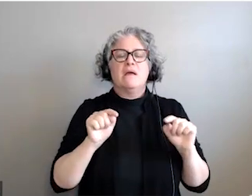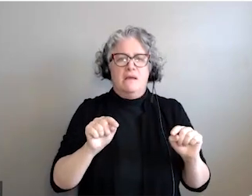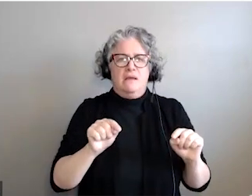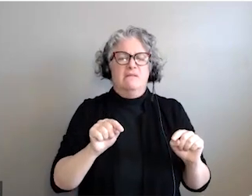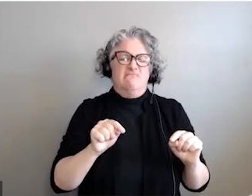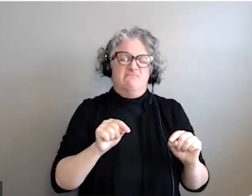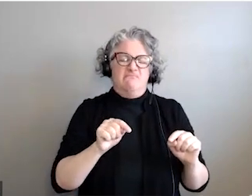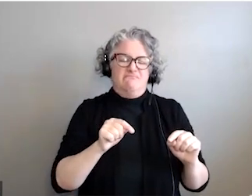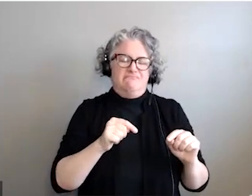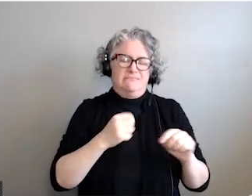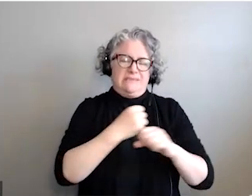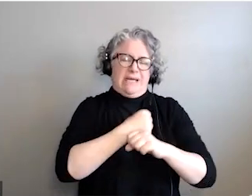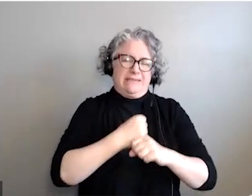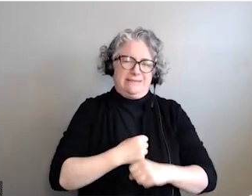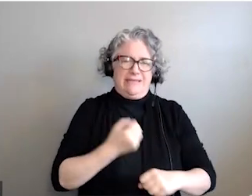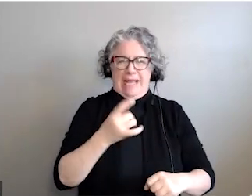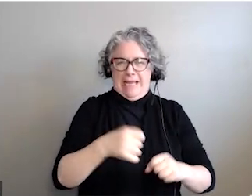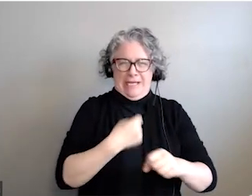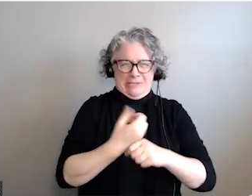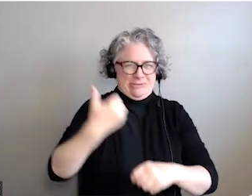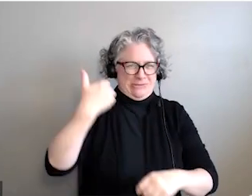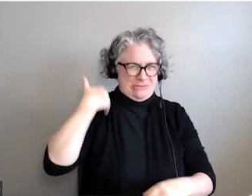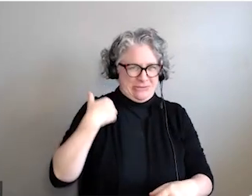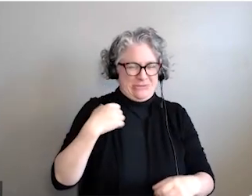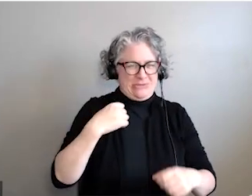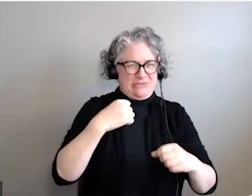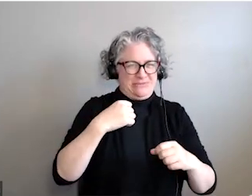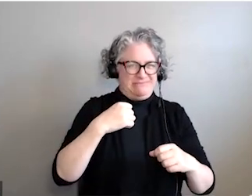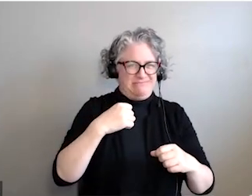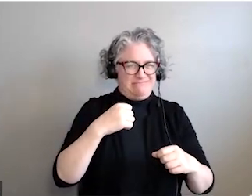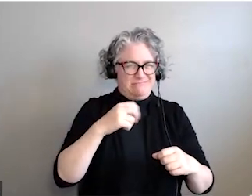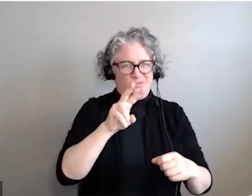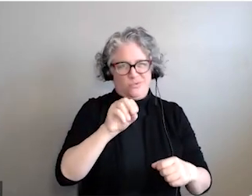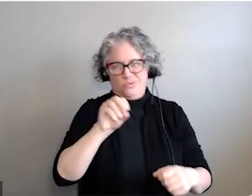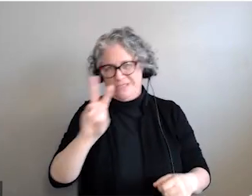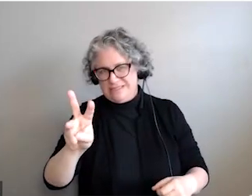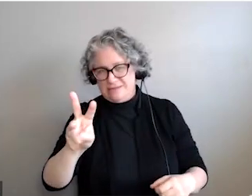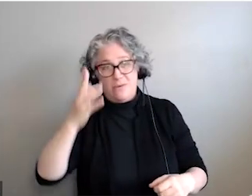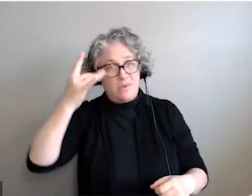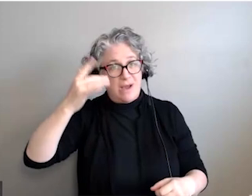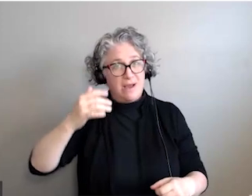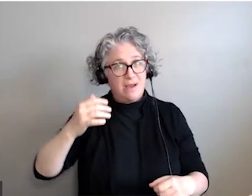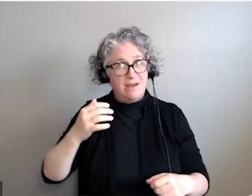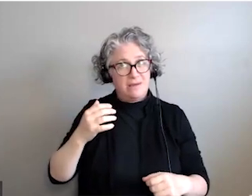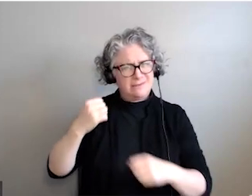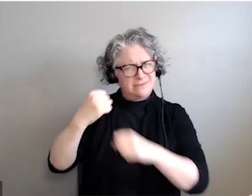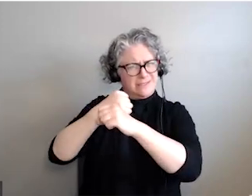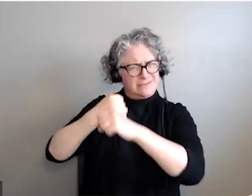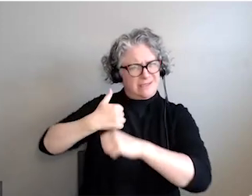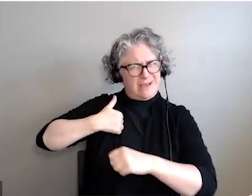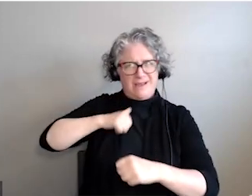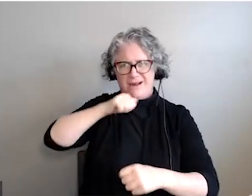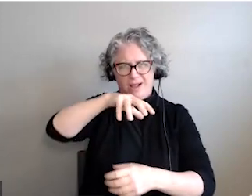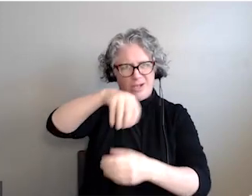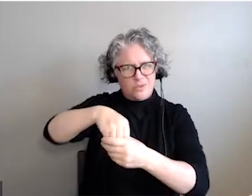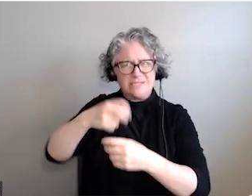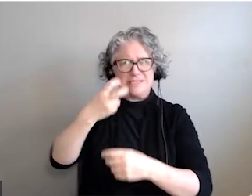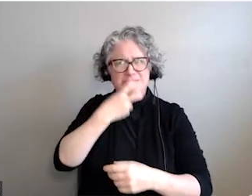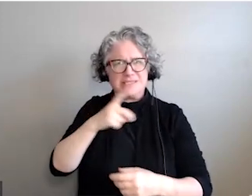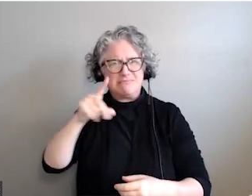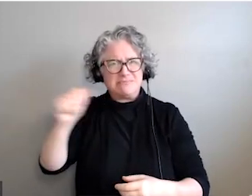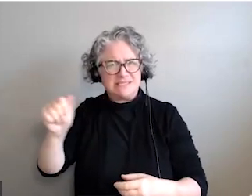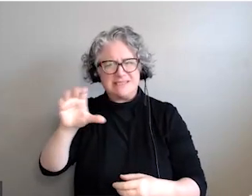2006, 18 years ago. This is because Statistics Canada has not included speech disabilities in the Canadian Survey on Disabilities,